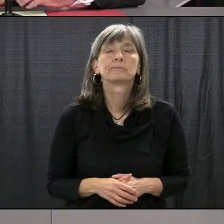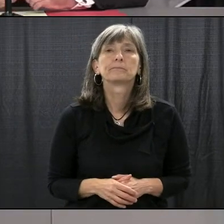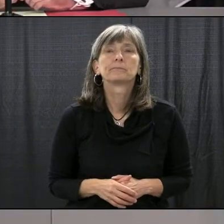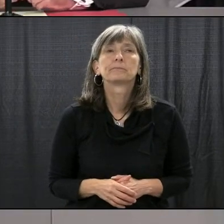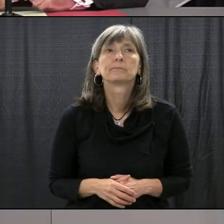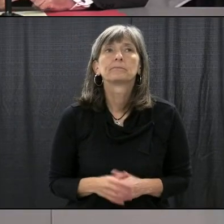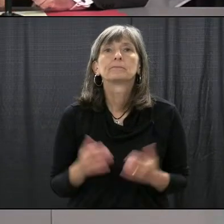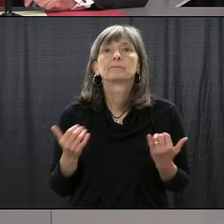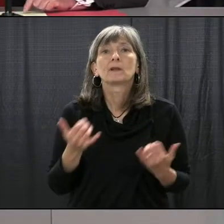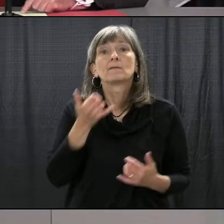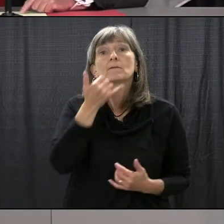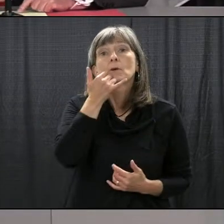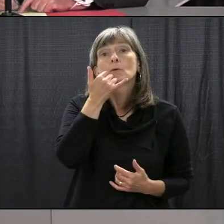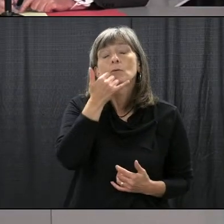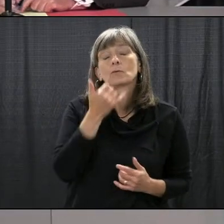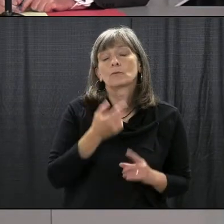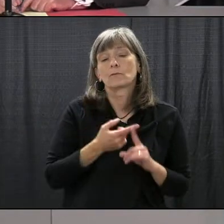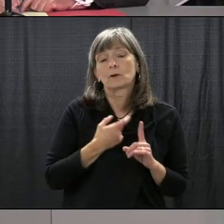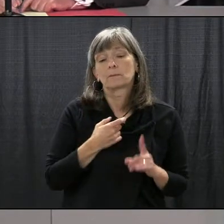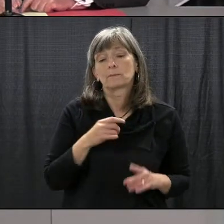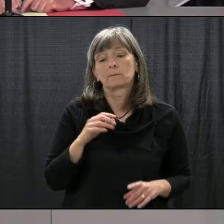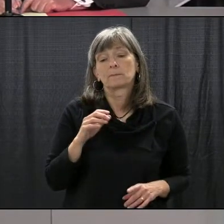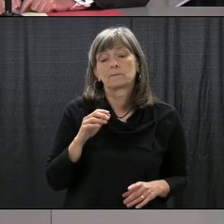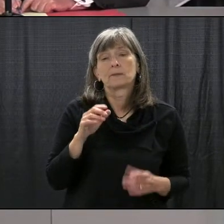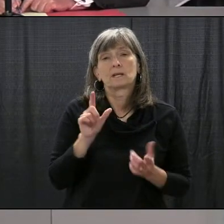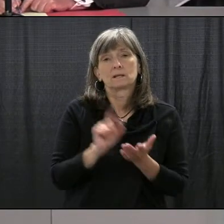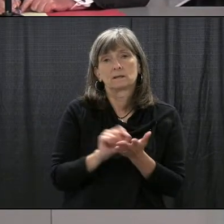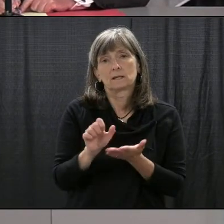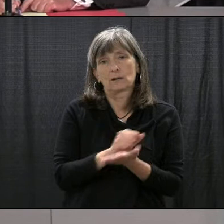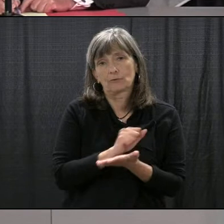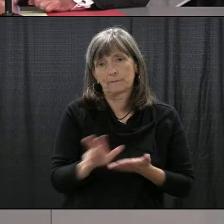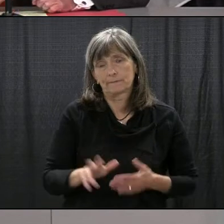We will now go to the phones. Our next question is from Peter Jackson with The Telegram. Please go ahead.